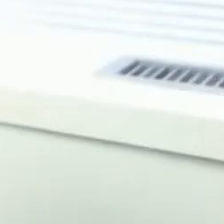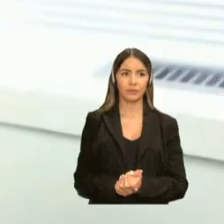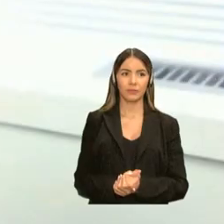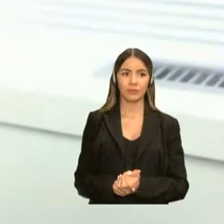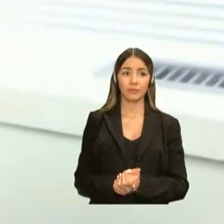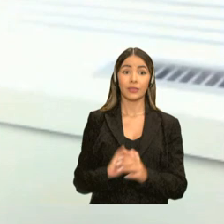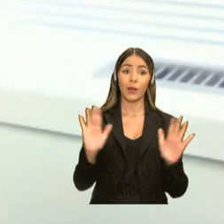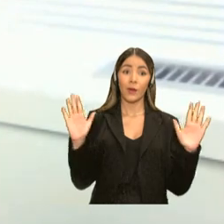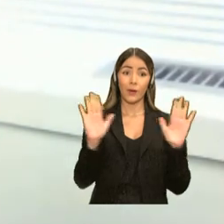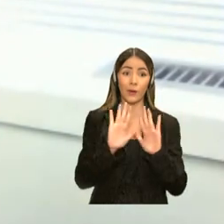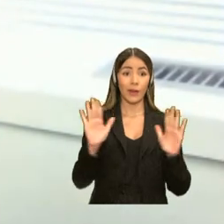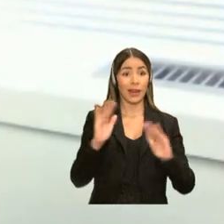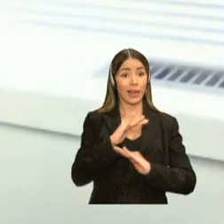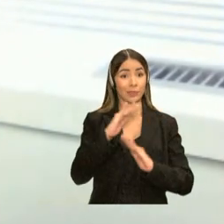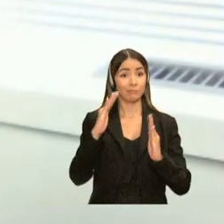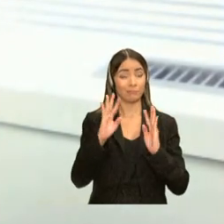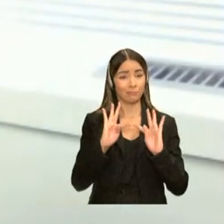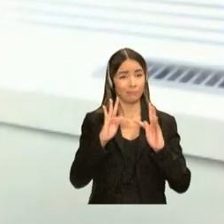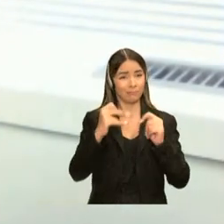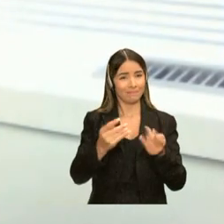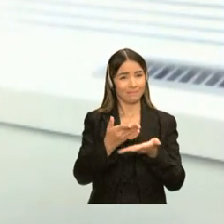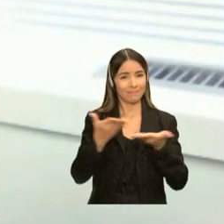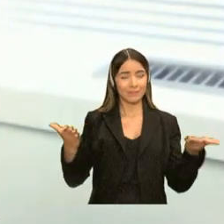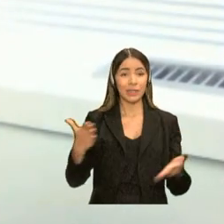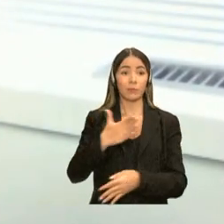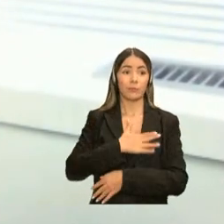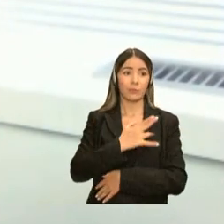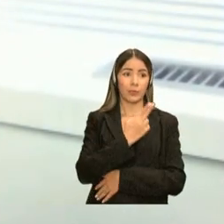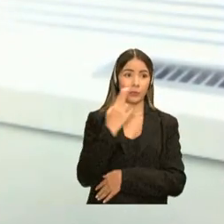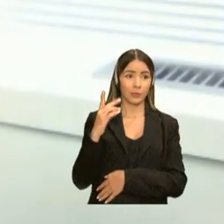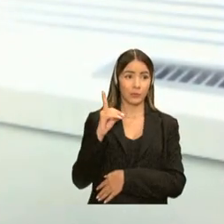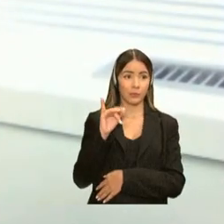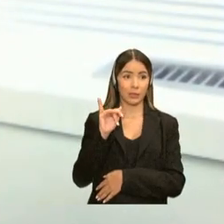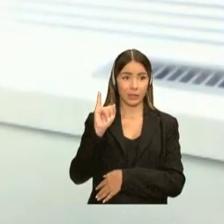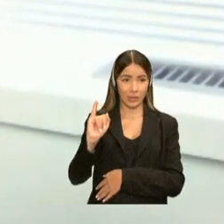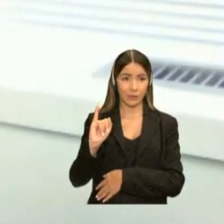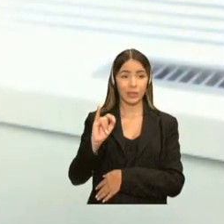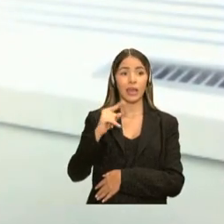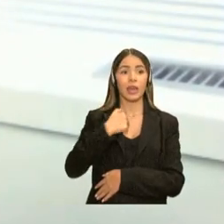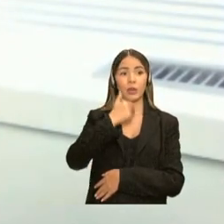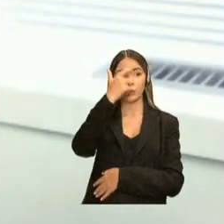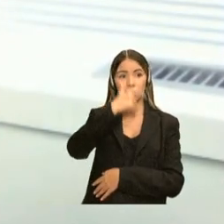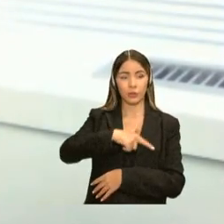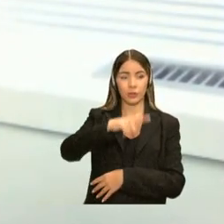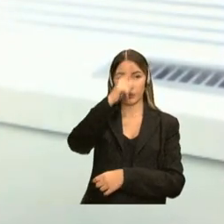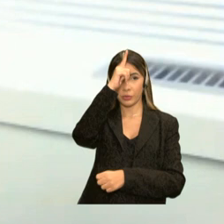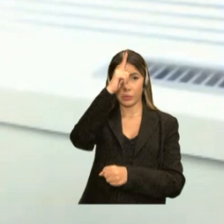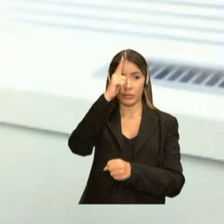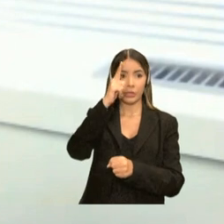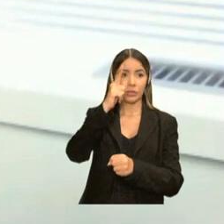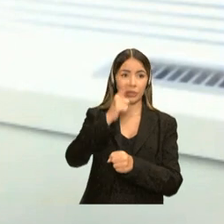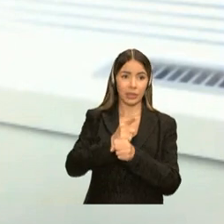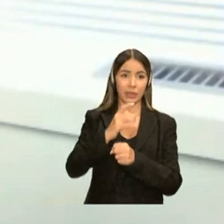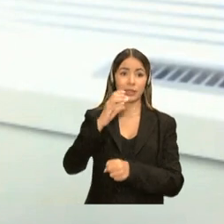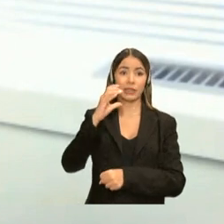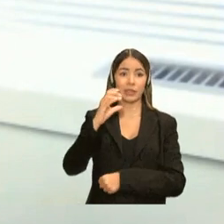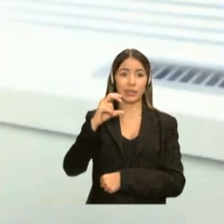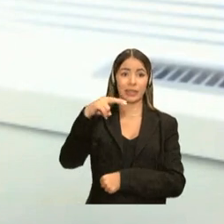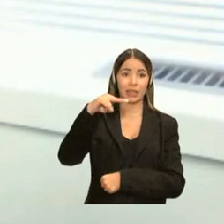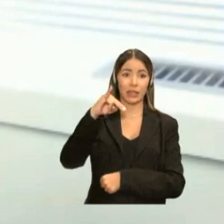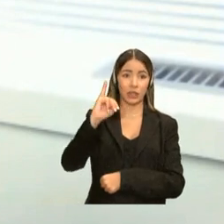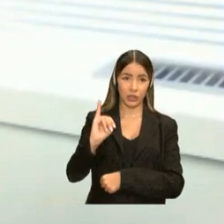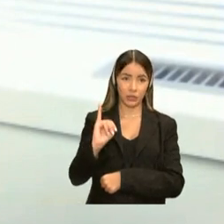Olá a todos, meu nome é Davi Bontempo, eu sou o gerente executivo de meio ambiente e sustentabilidade da CNI.